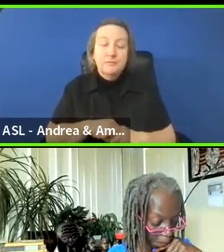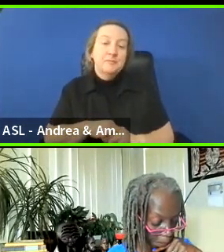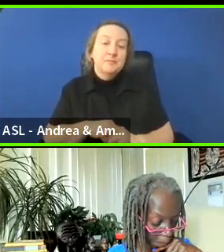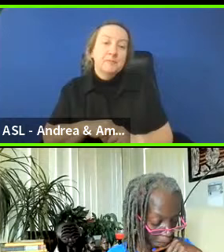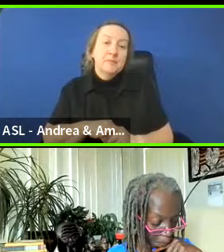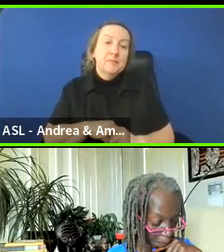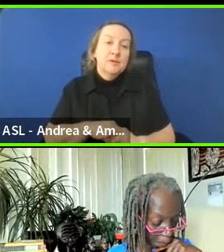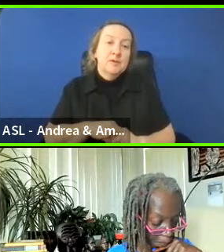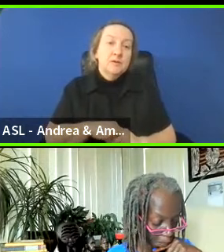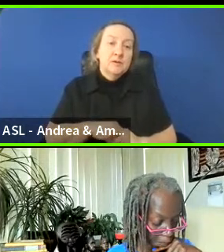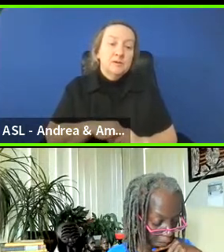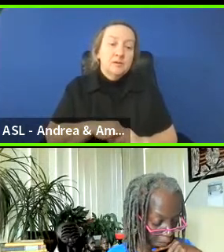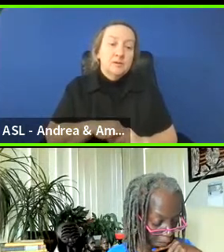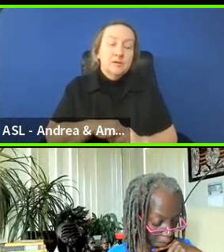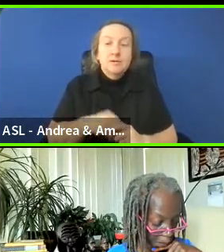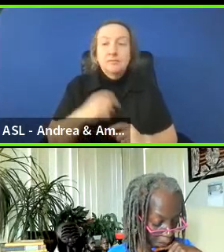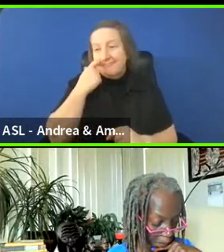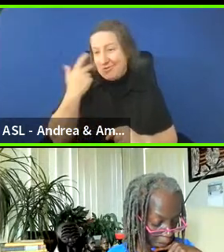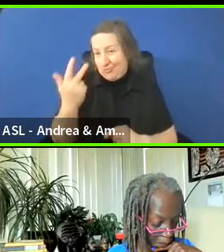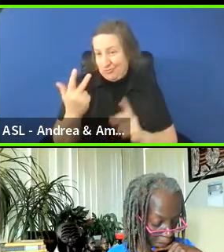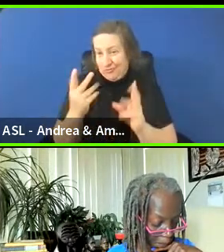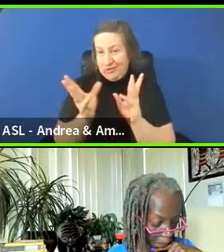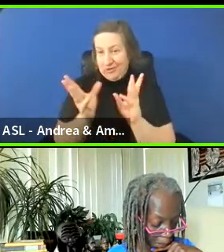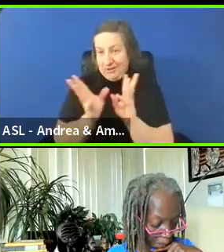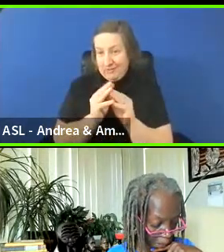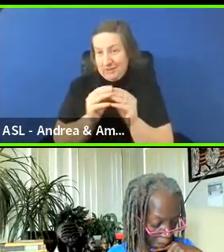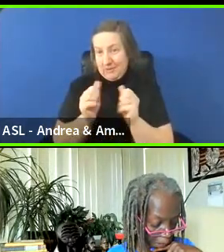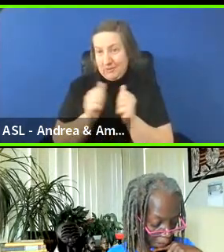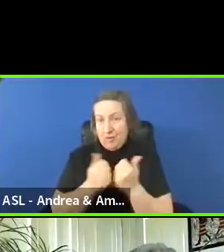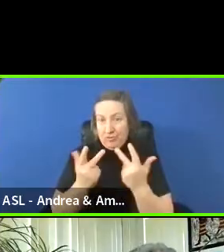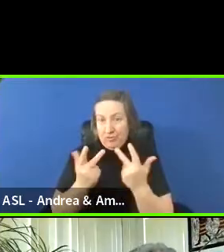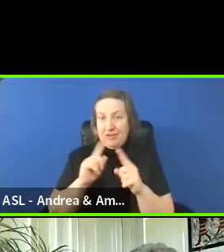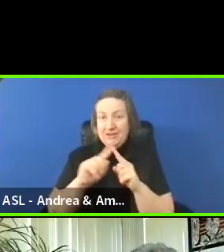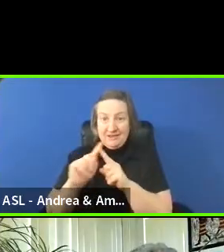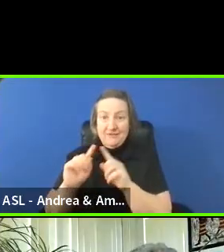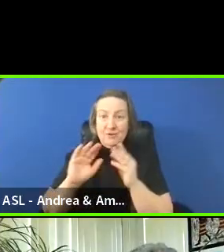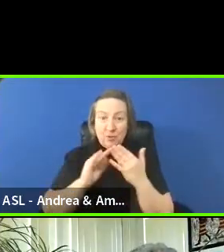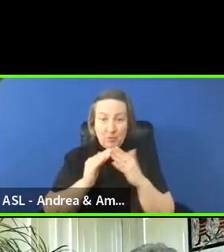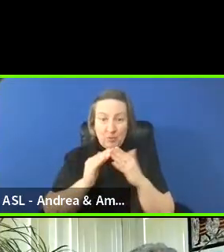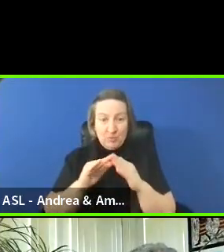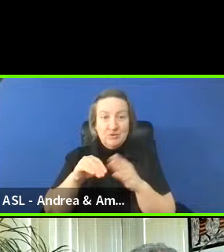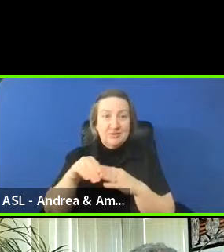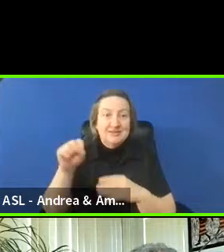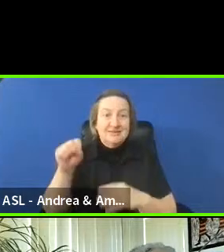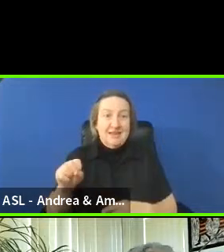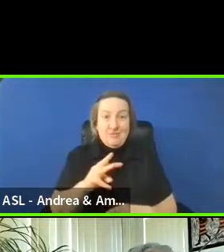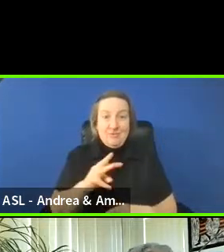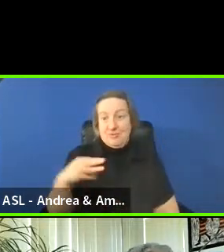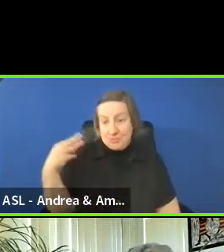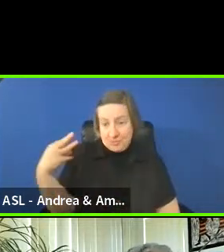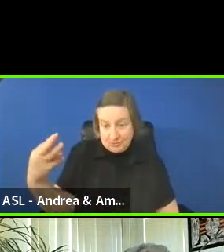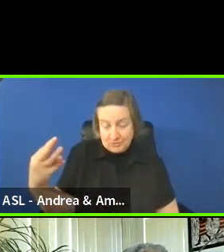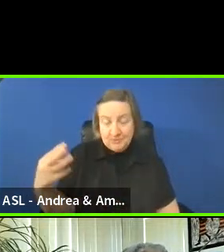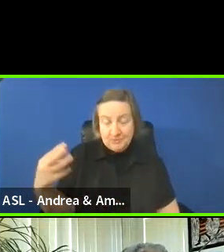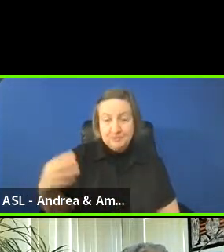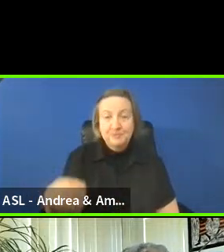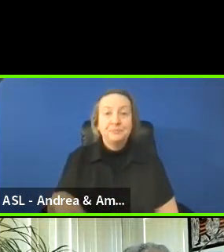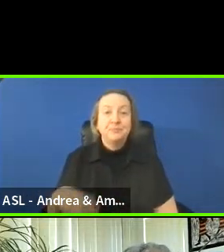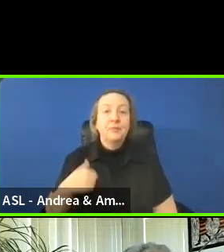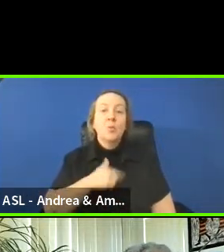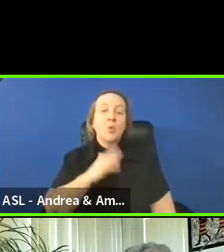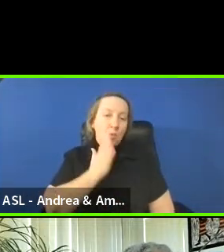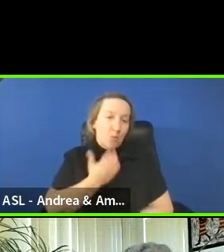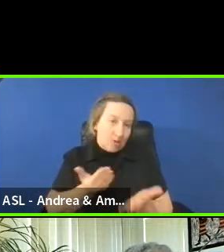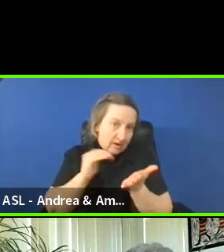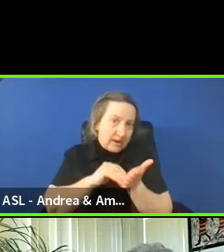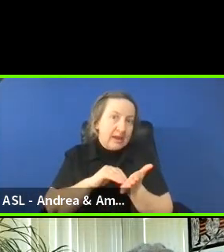just had 3 meetings with 3 different communities in Southwest Washington. We're going to be repeating those type